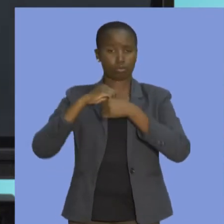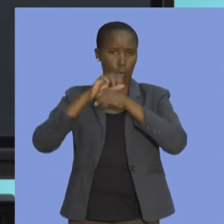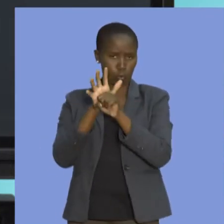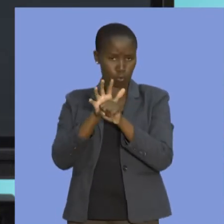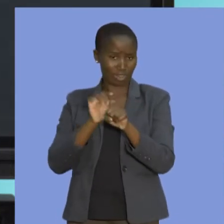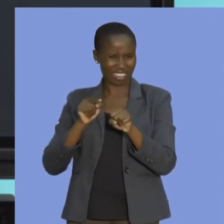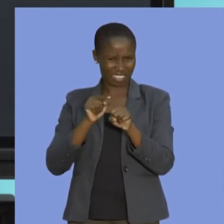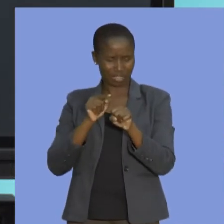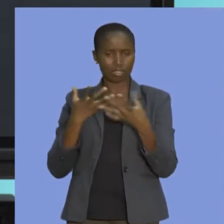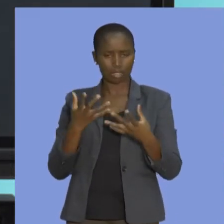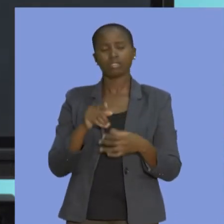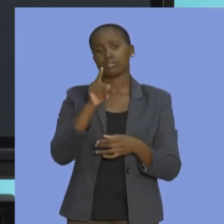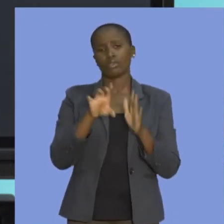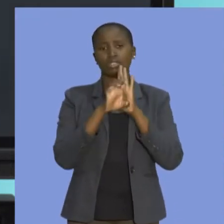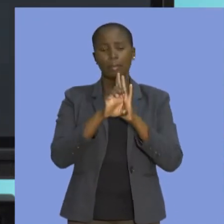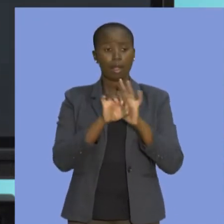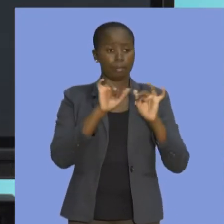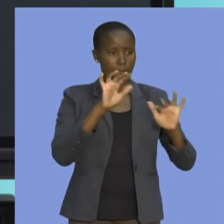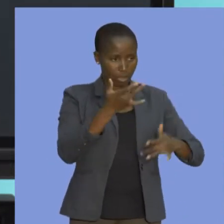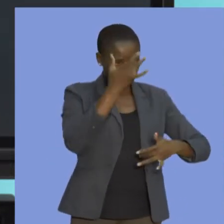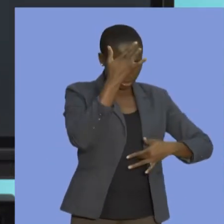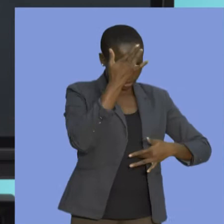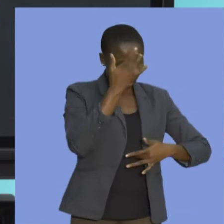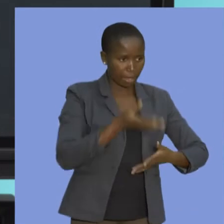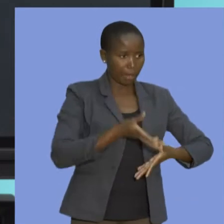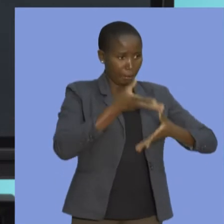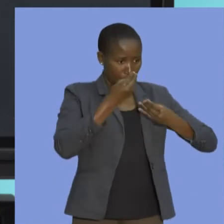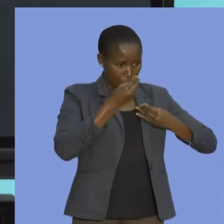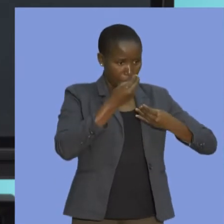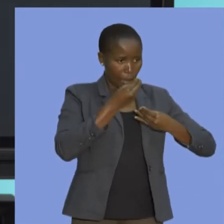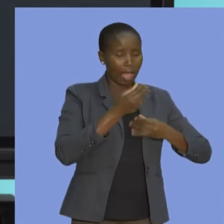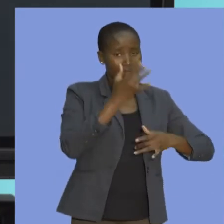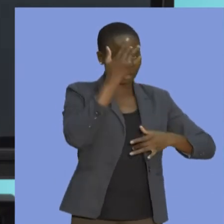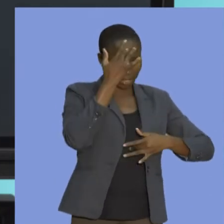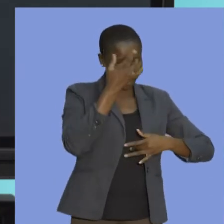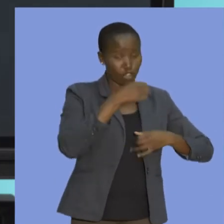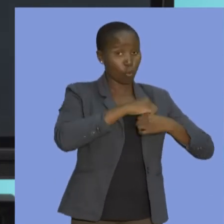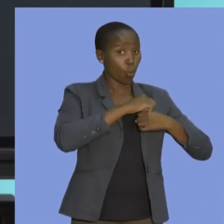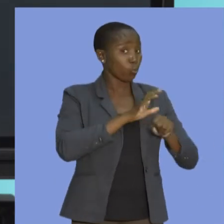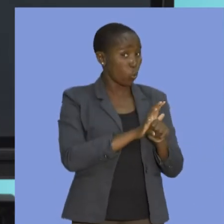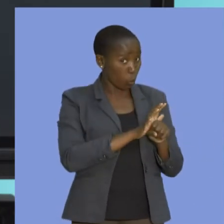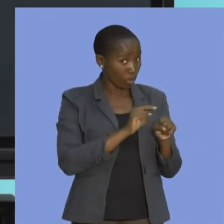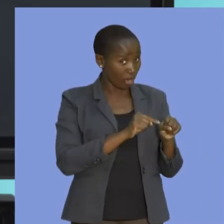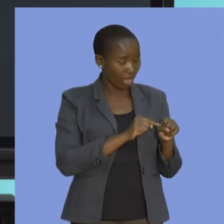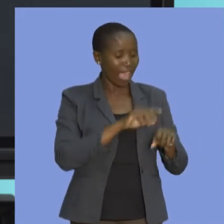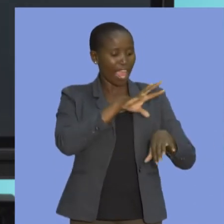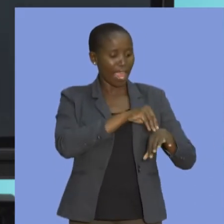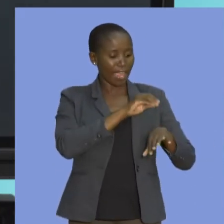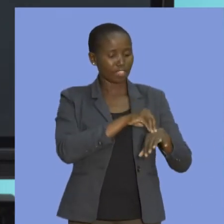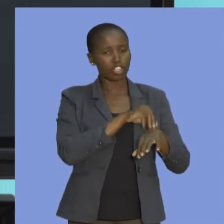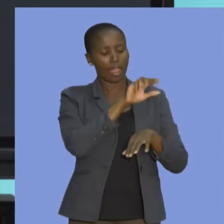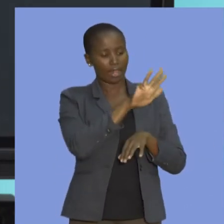people who are affected by the pandemic, between the age of 19 to